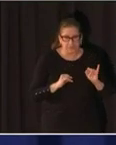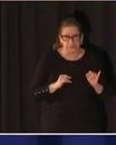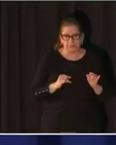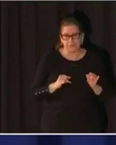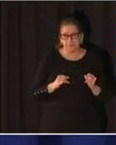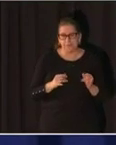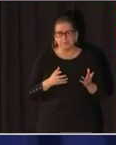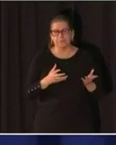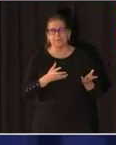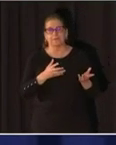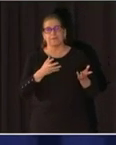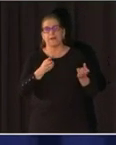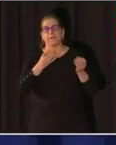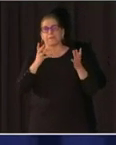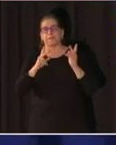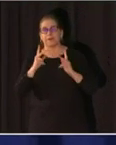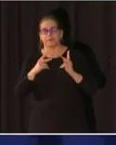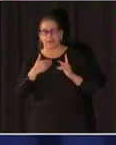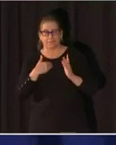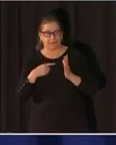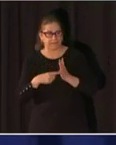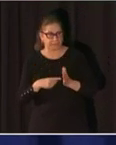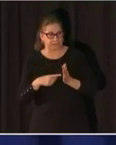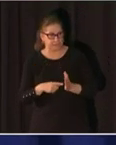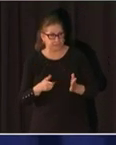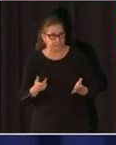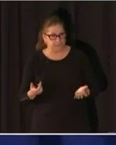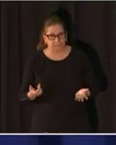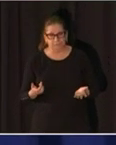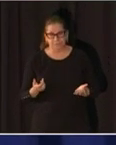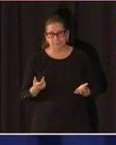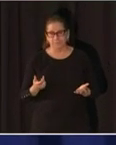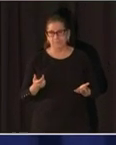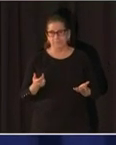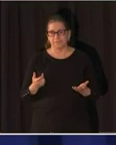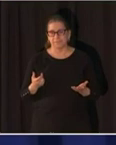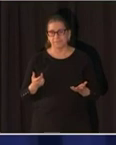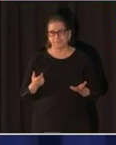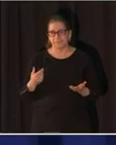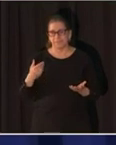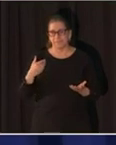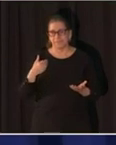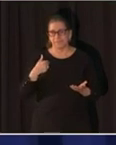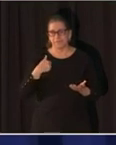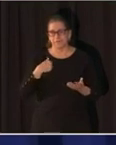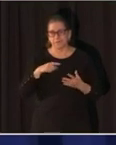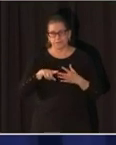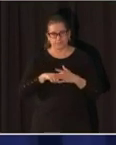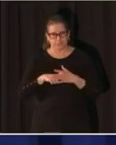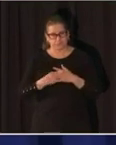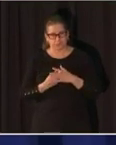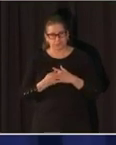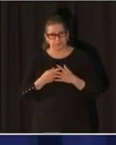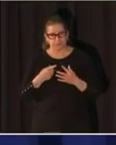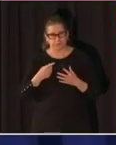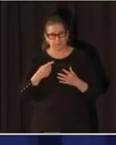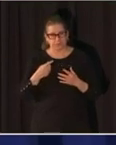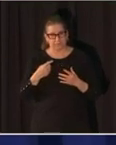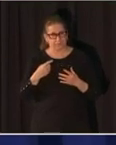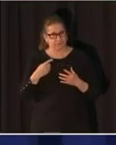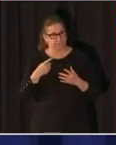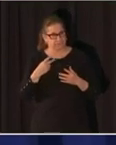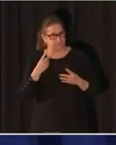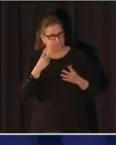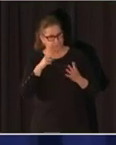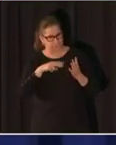estimate of cases. And we are starting to see that the number of